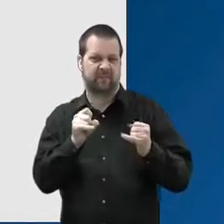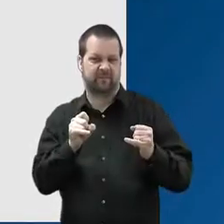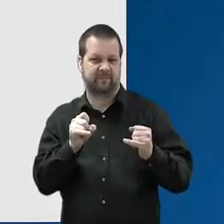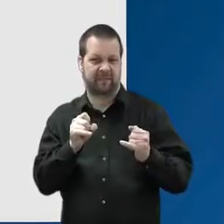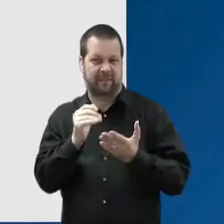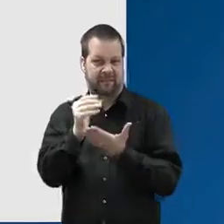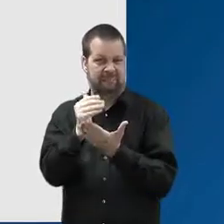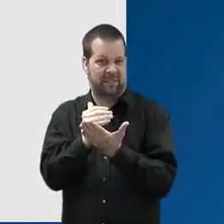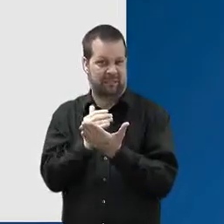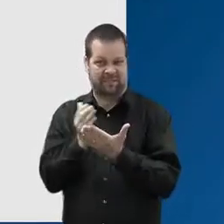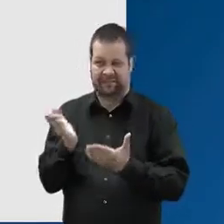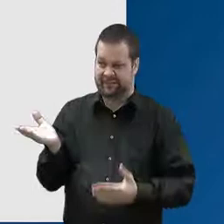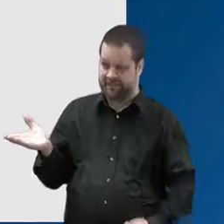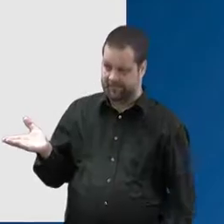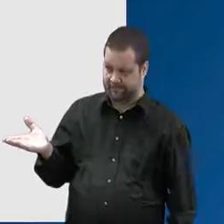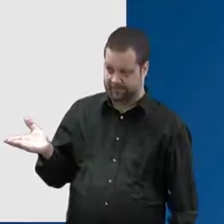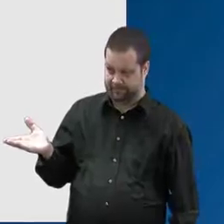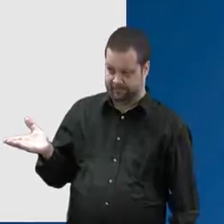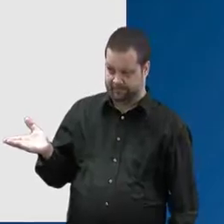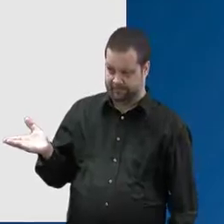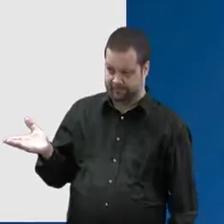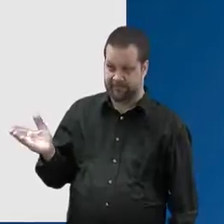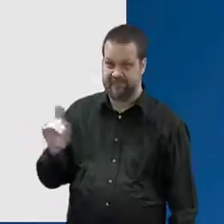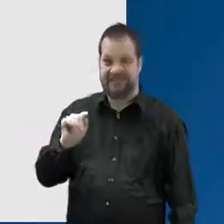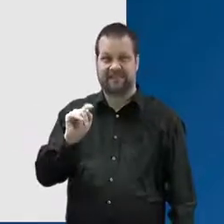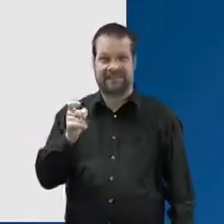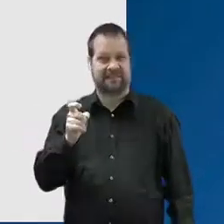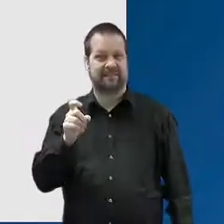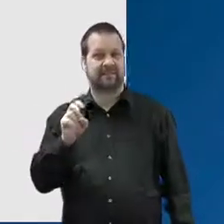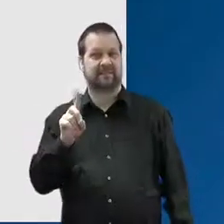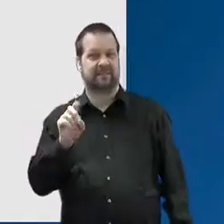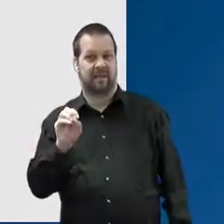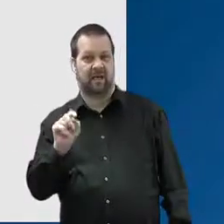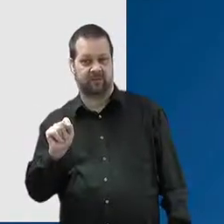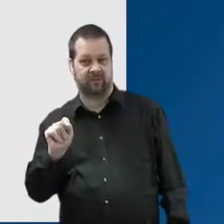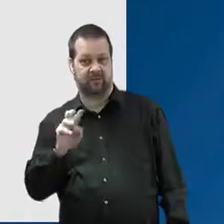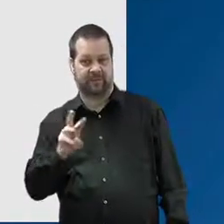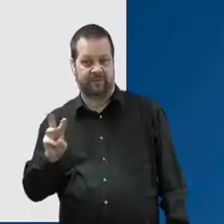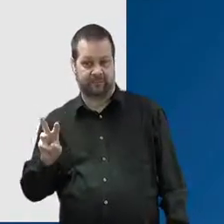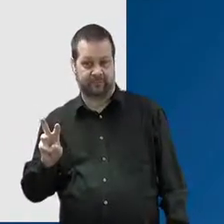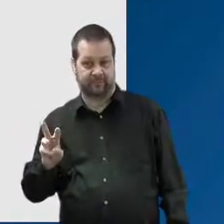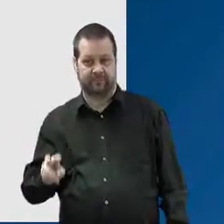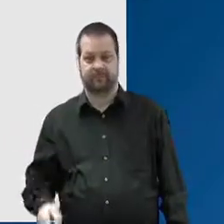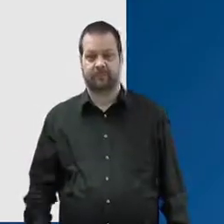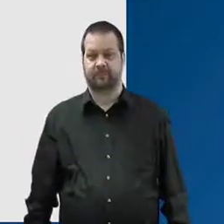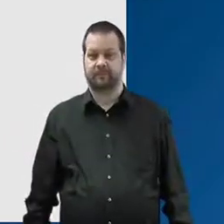This project, as shown here, can be found on the TxDOT website as well.